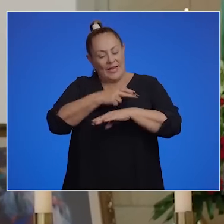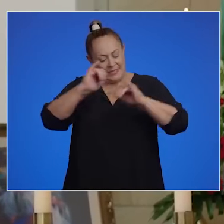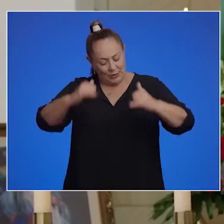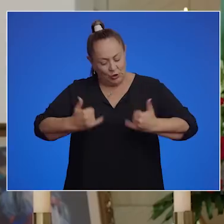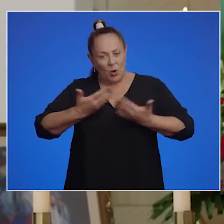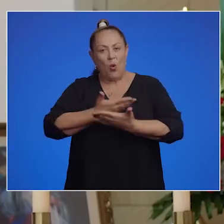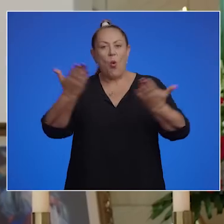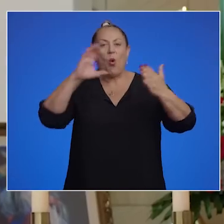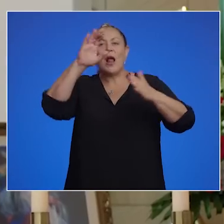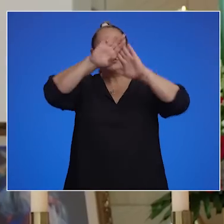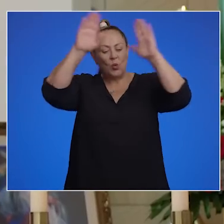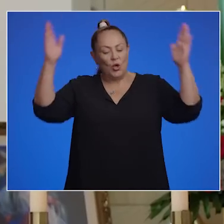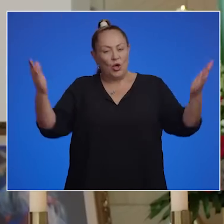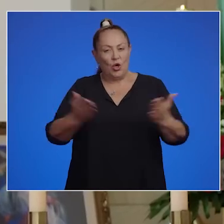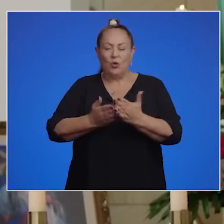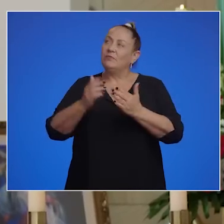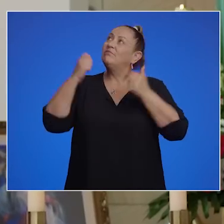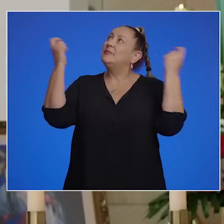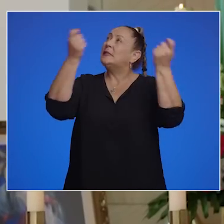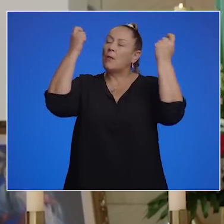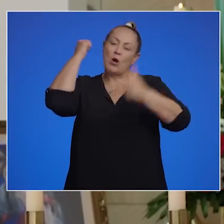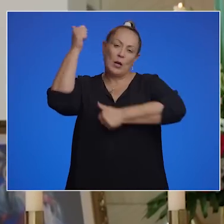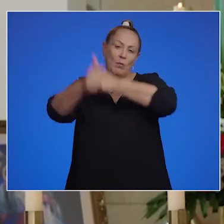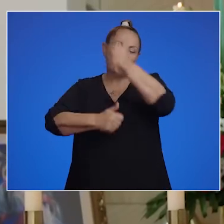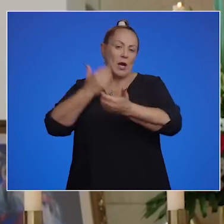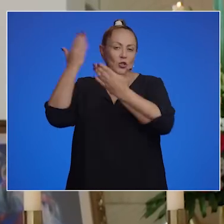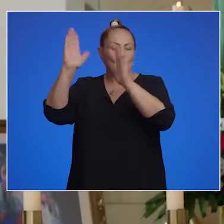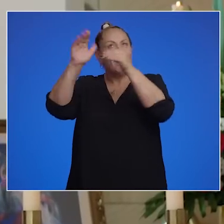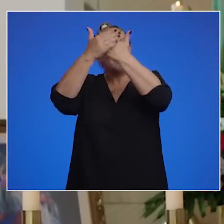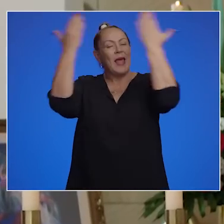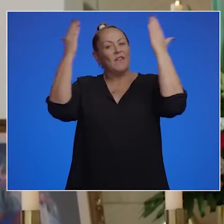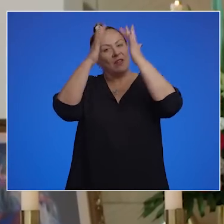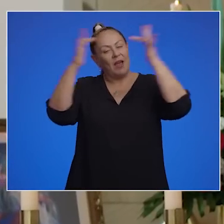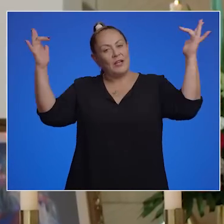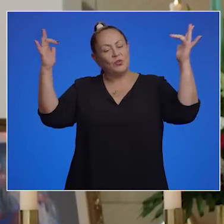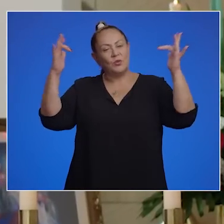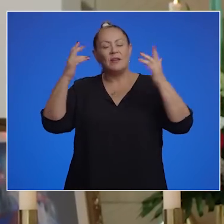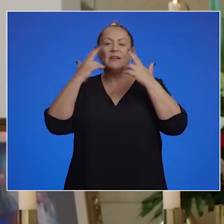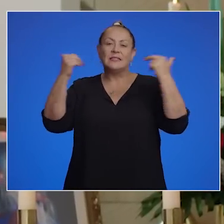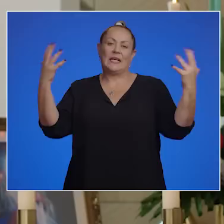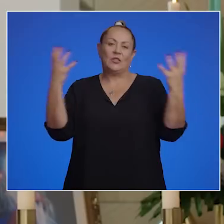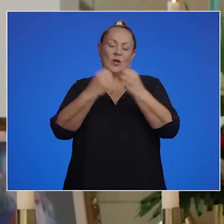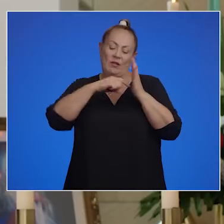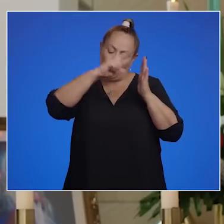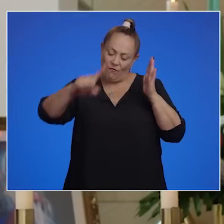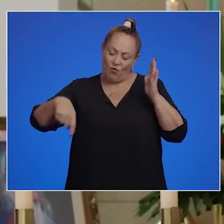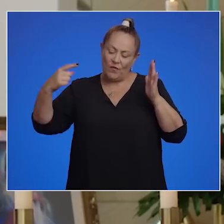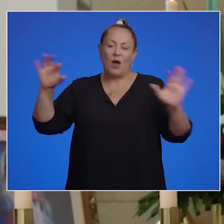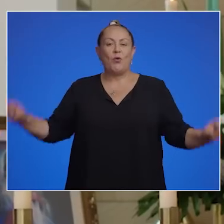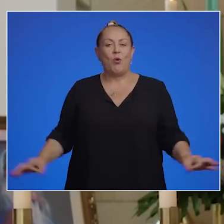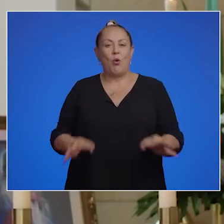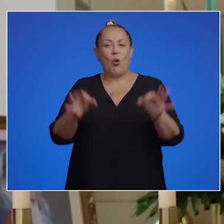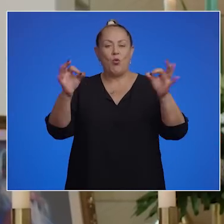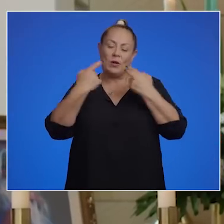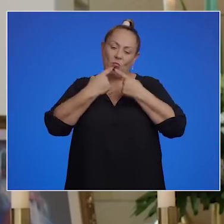paschal joy, every land, every people exults in your praise, and even the heavenly powers with the angelic host sing together the unending hymn of